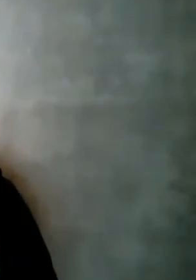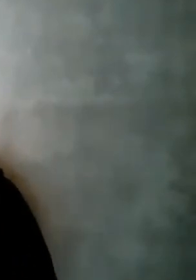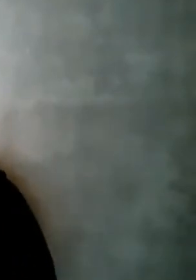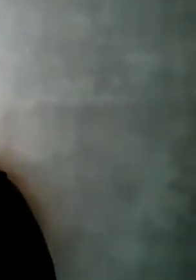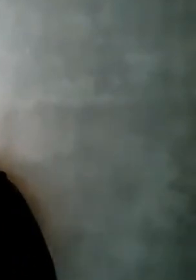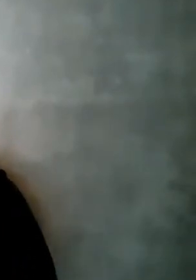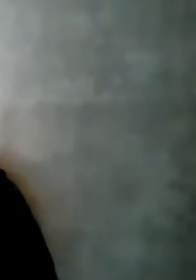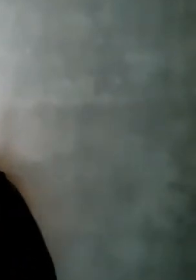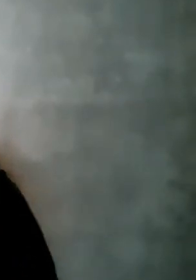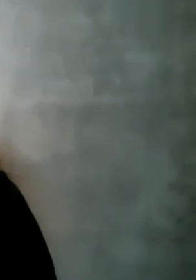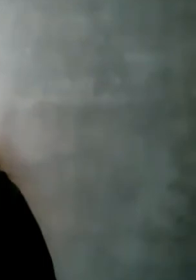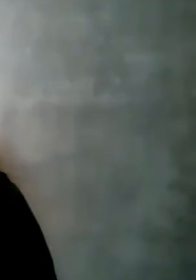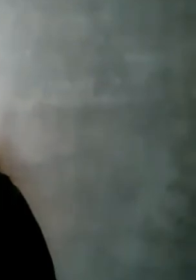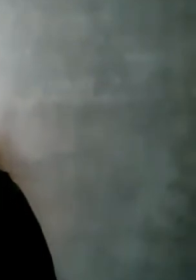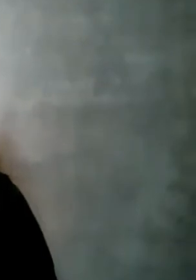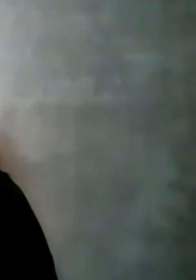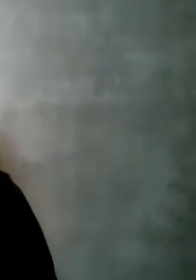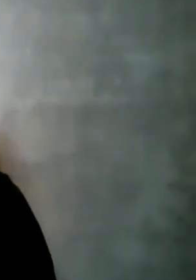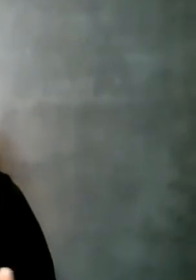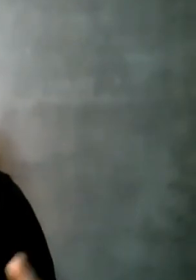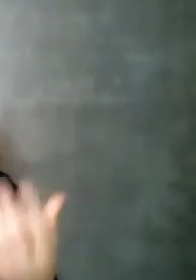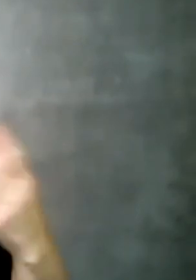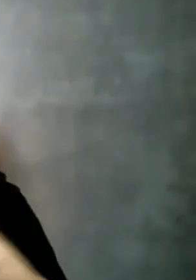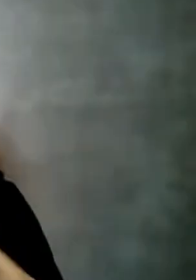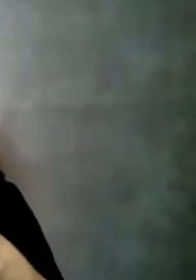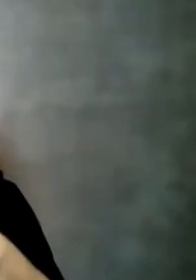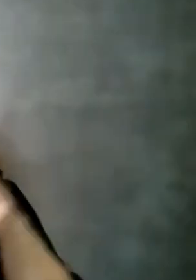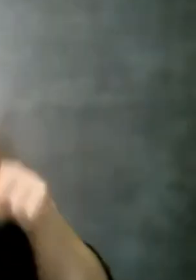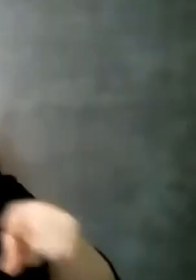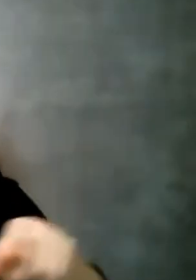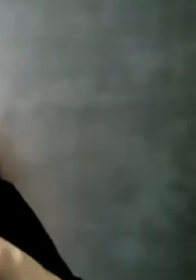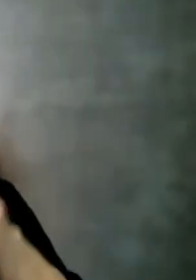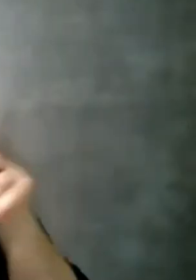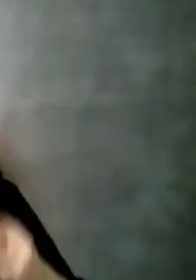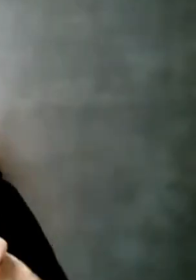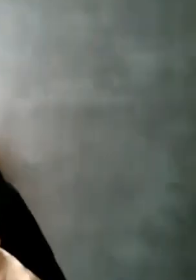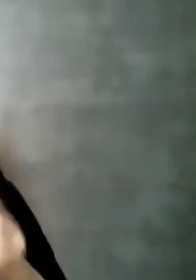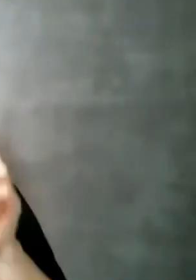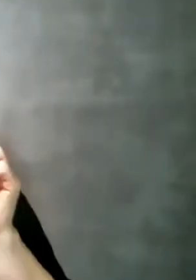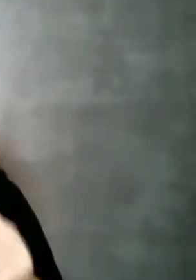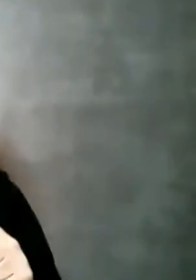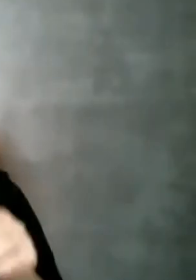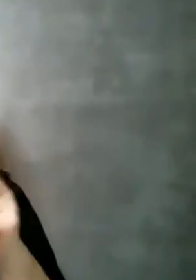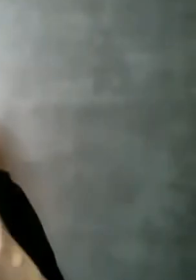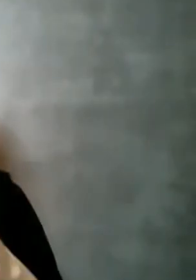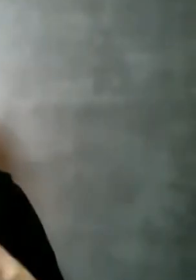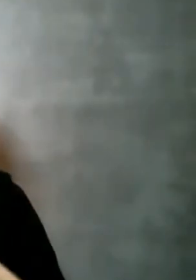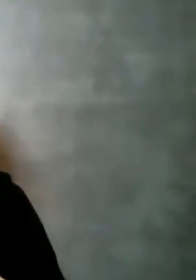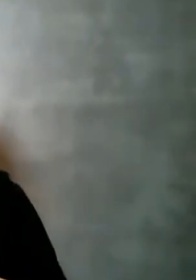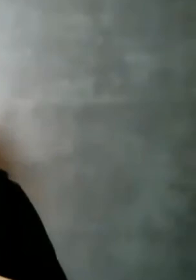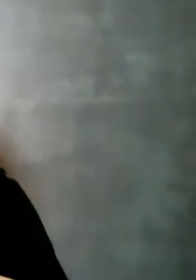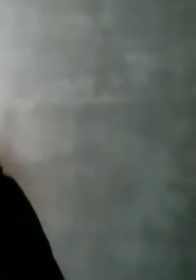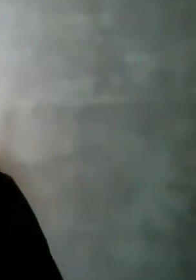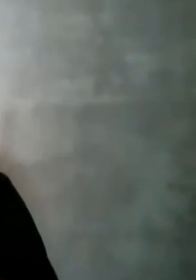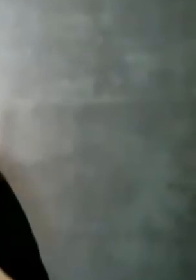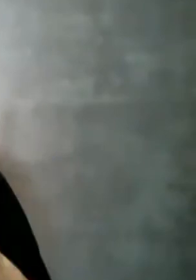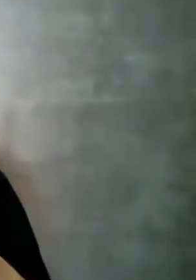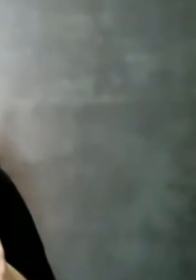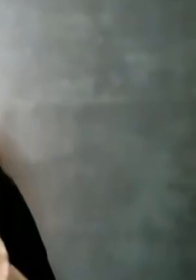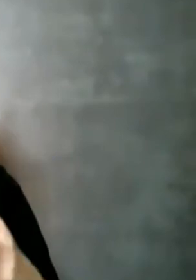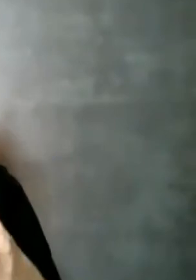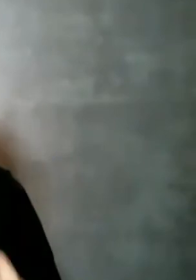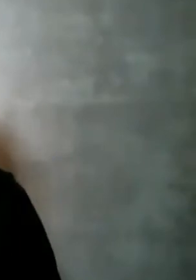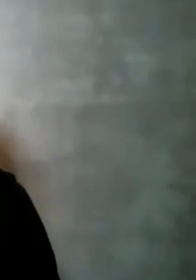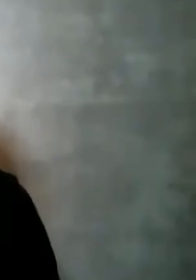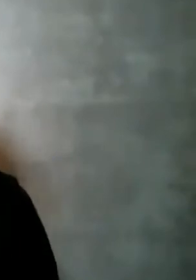yeah, so when I say a multi-site randomized trial, really, it could be called a randomized block design. The site is the block. So literally, if